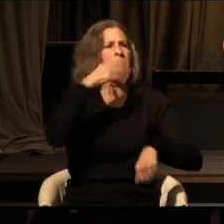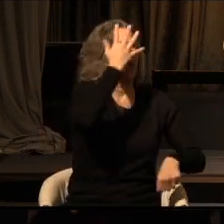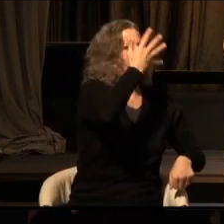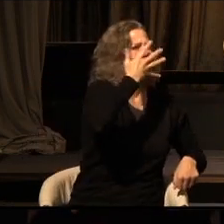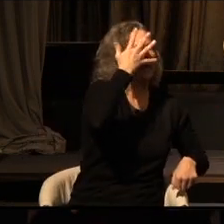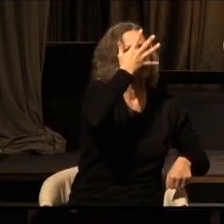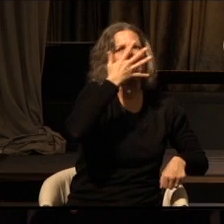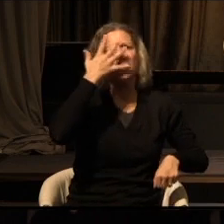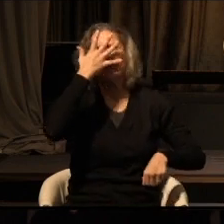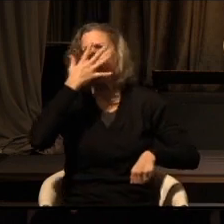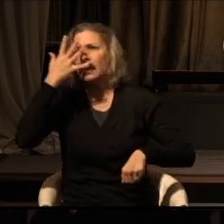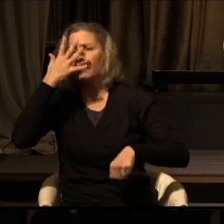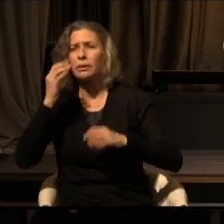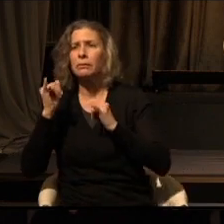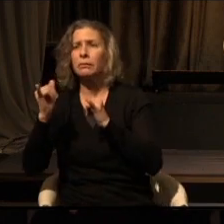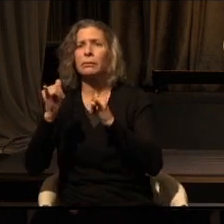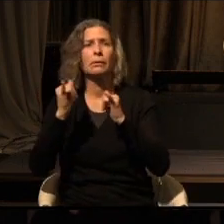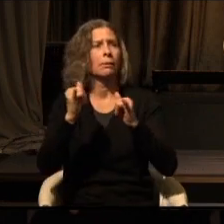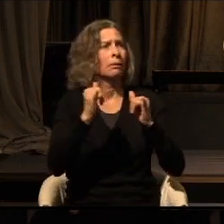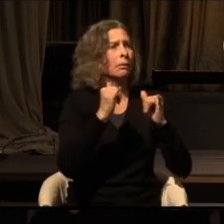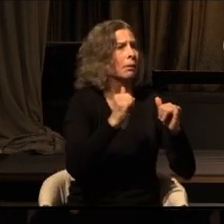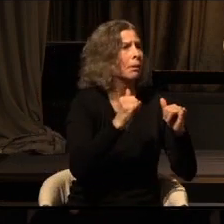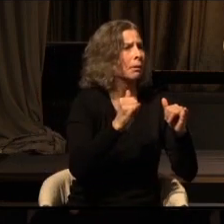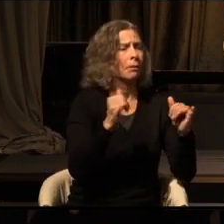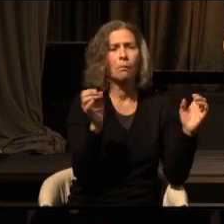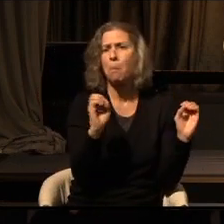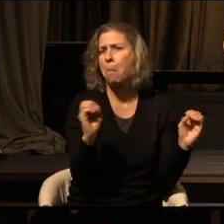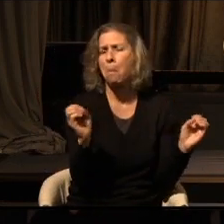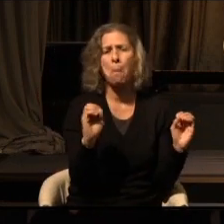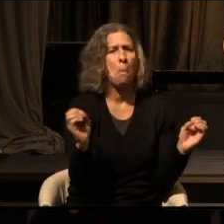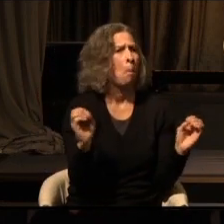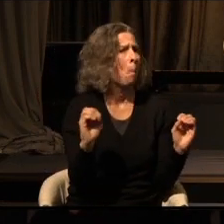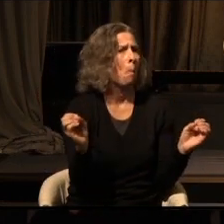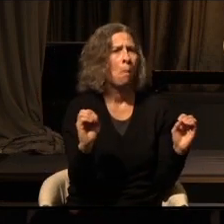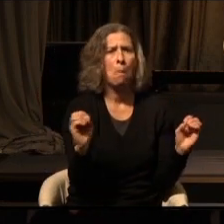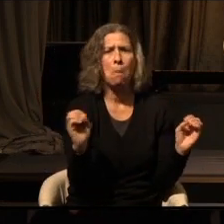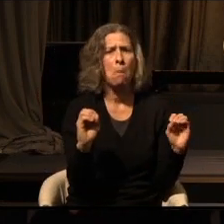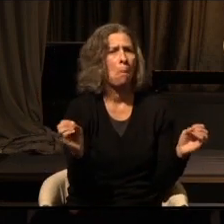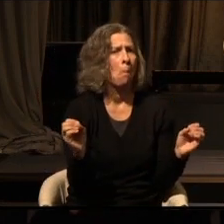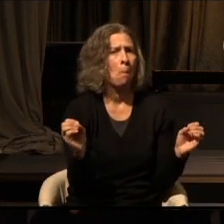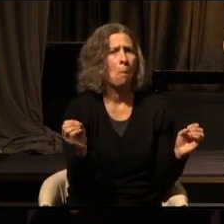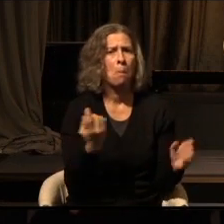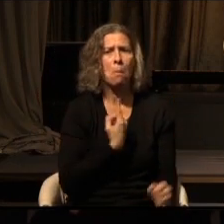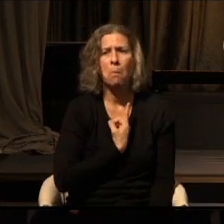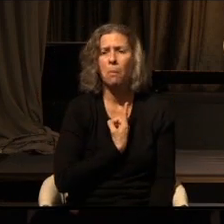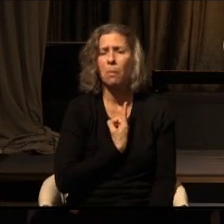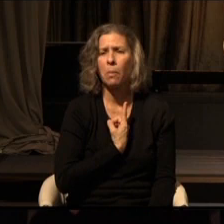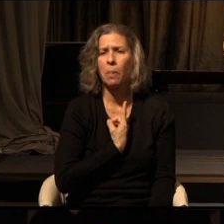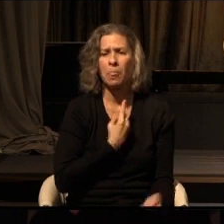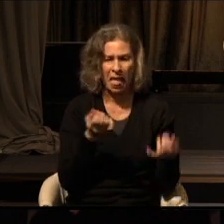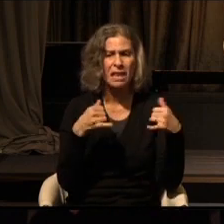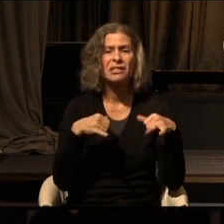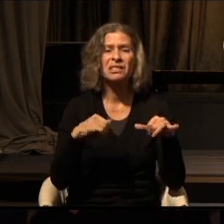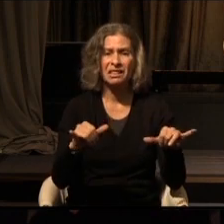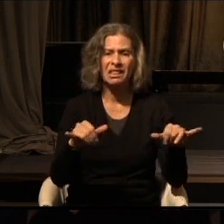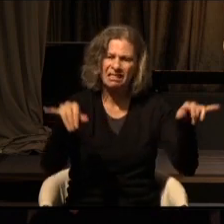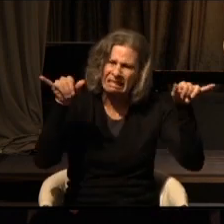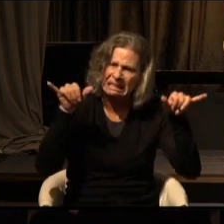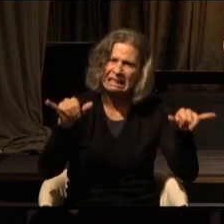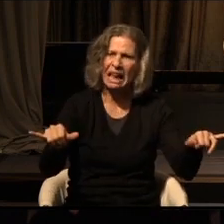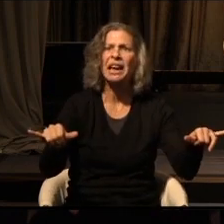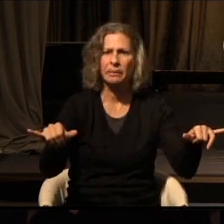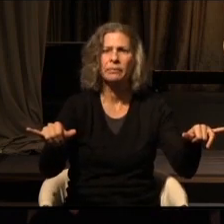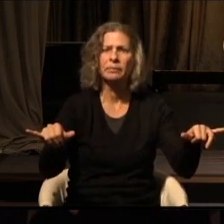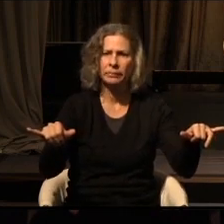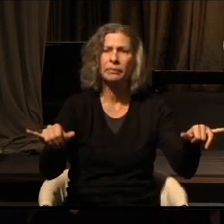I see others who looked like me? There were far, far too few. And that still really hasn't changed 10 years